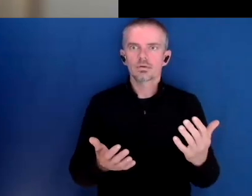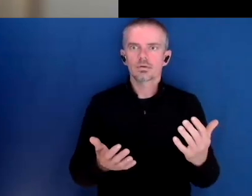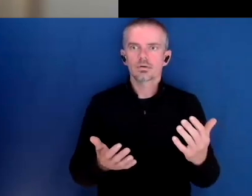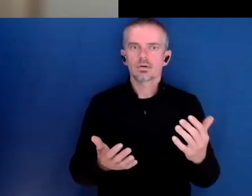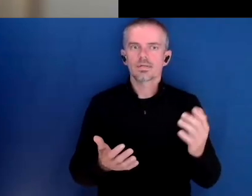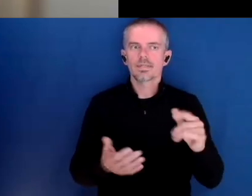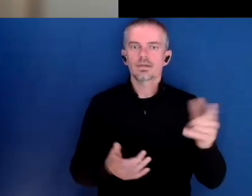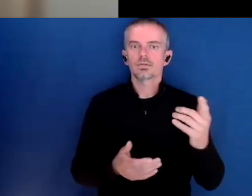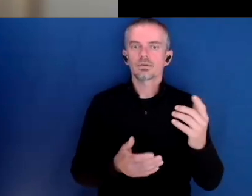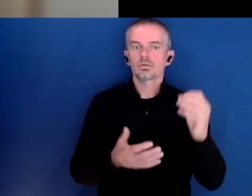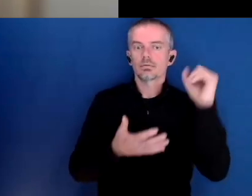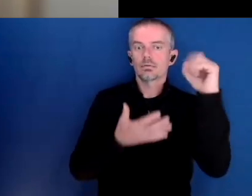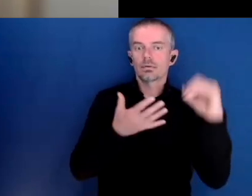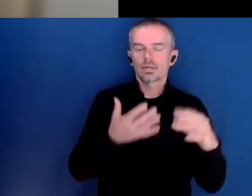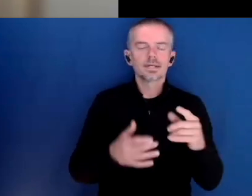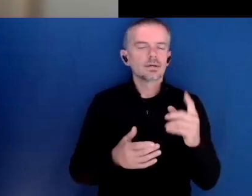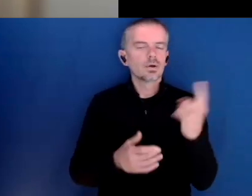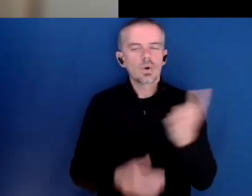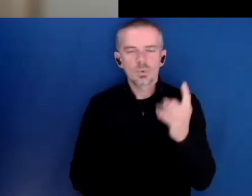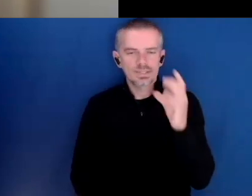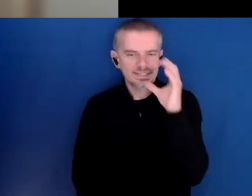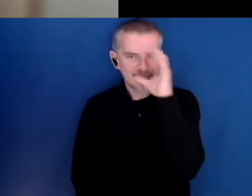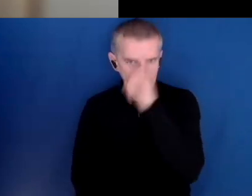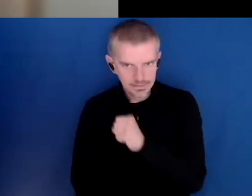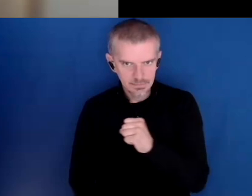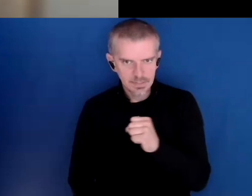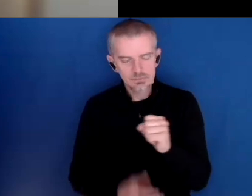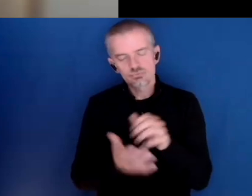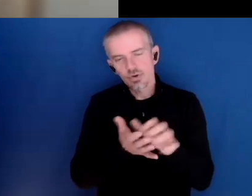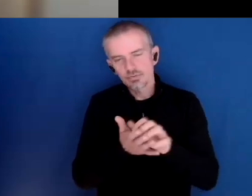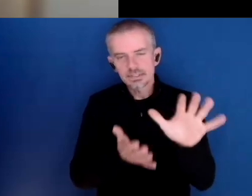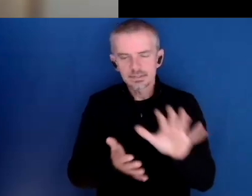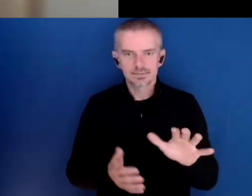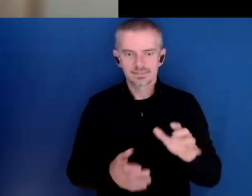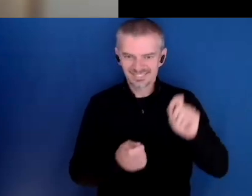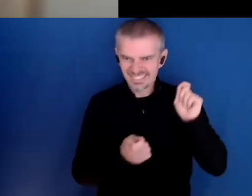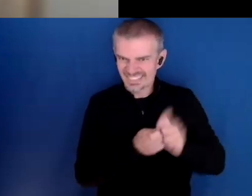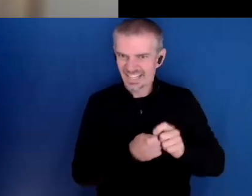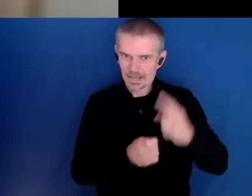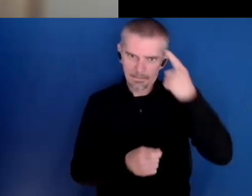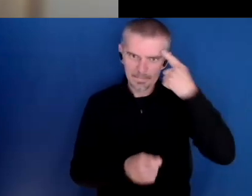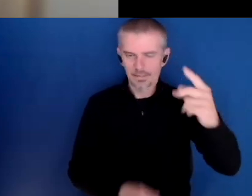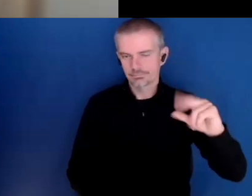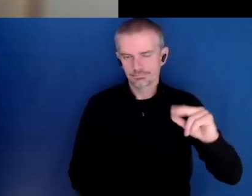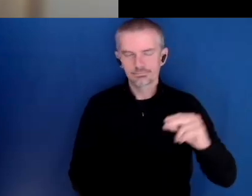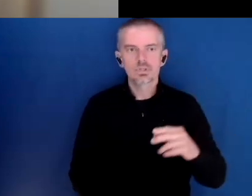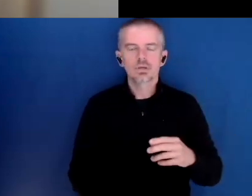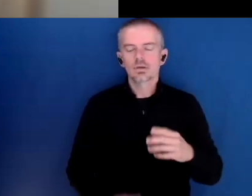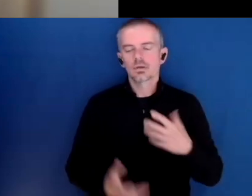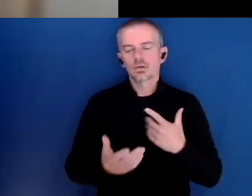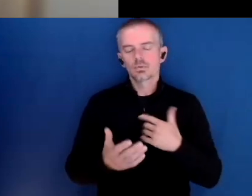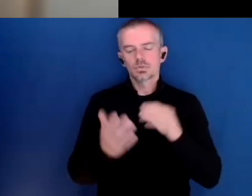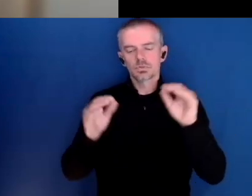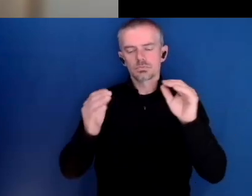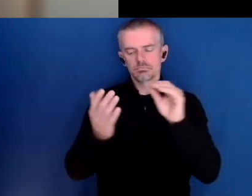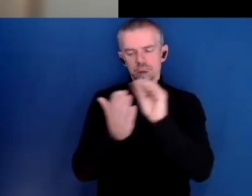estimated. We can never get it down to the penny as much as we would like to. You have identified that you will put forth this much match.